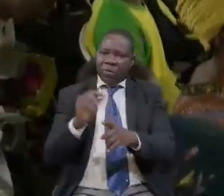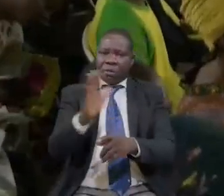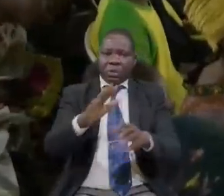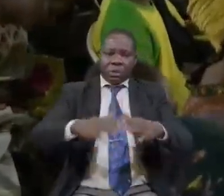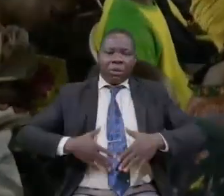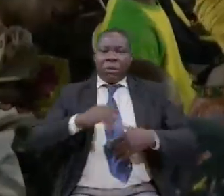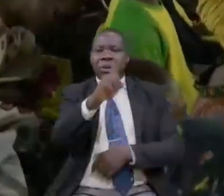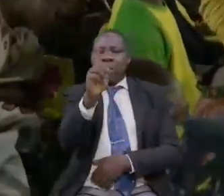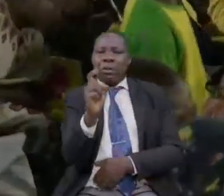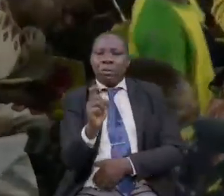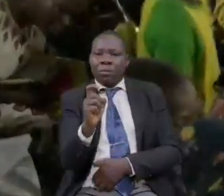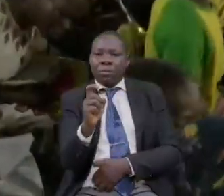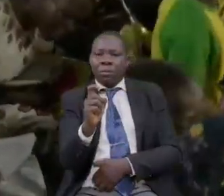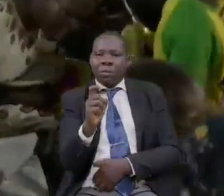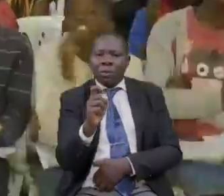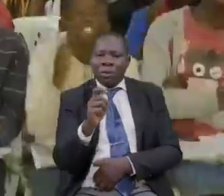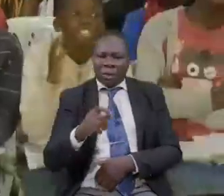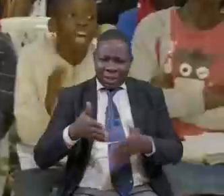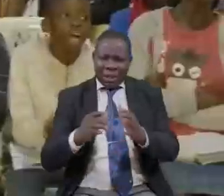Why can't I hear you here?